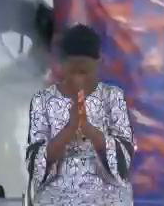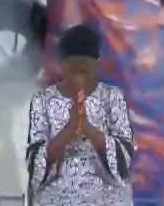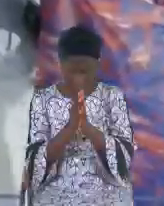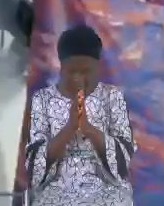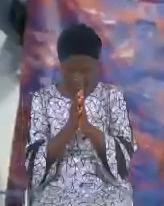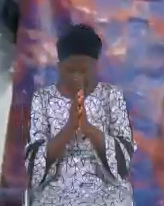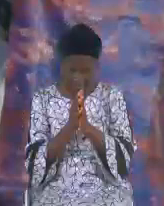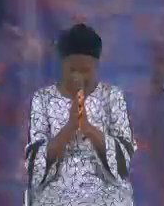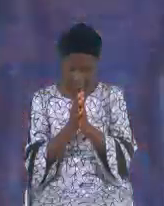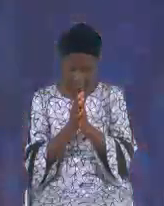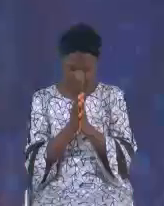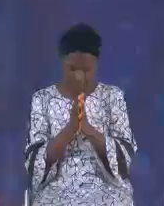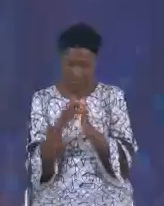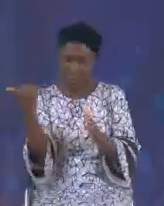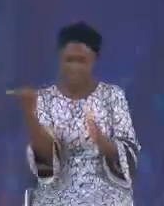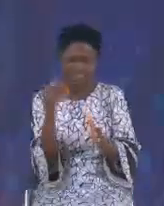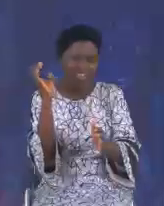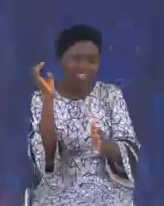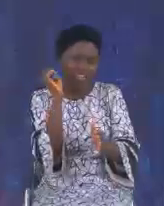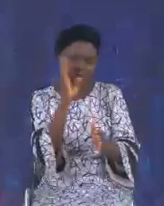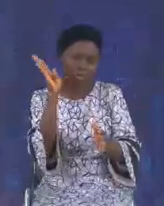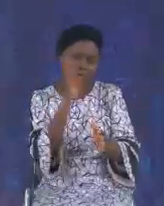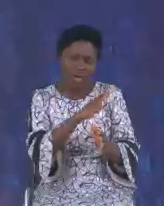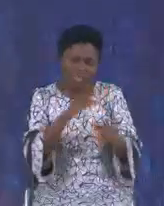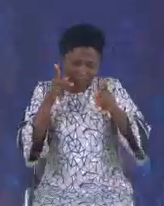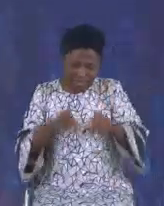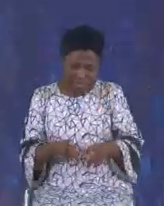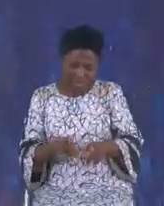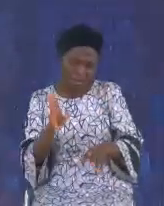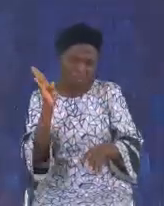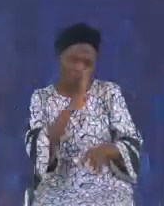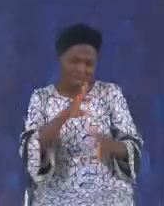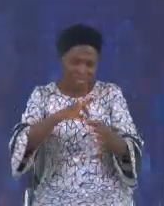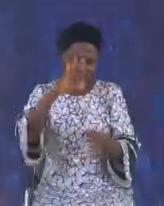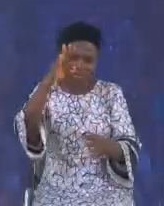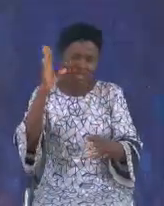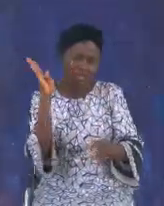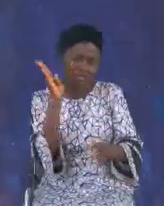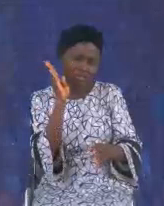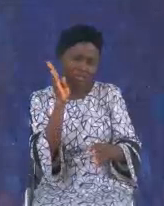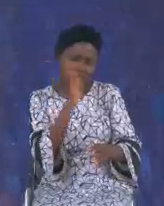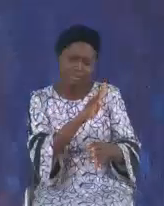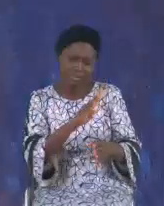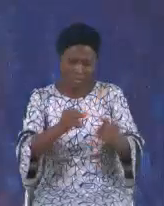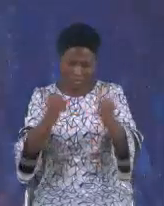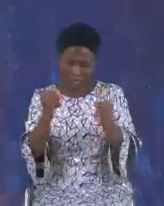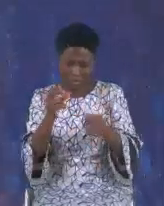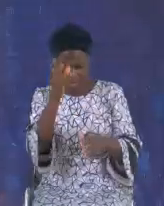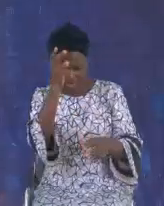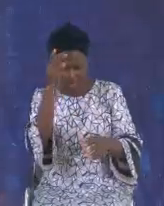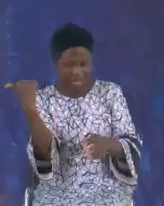Any evil personality, evil spirit, evil power, the devil, any